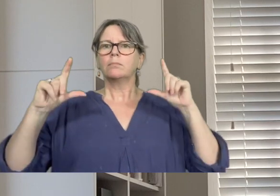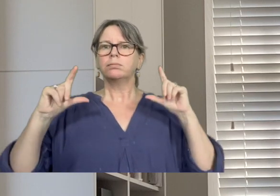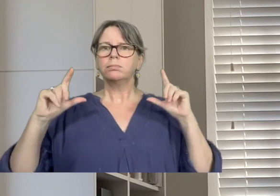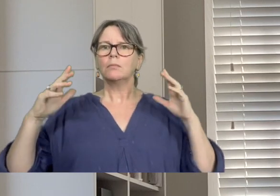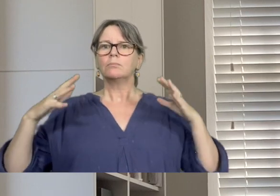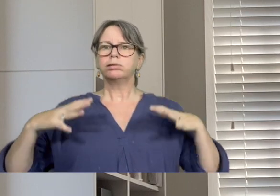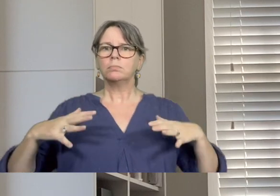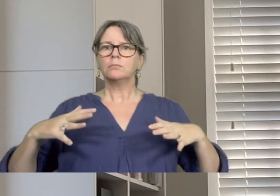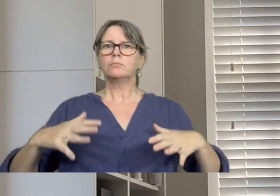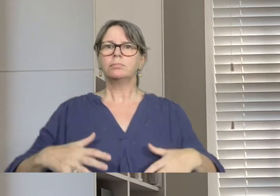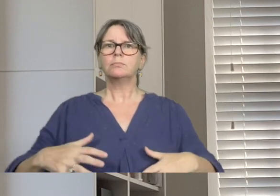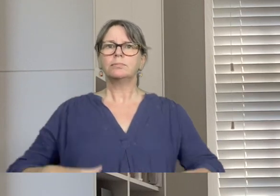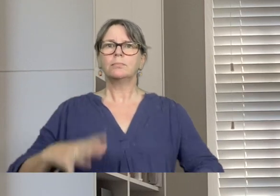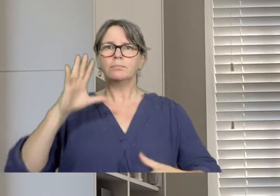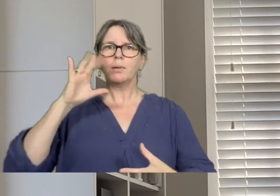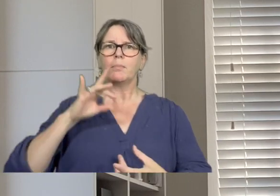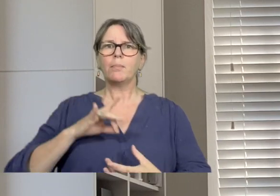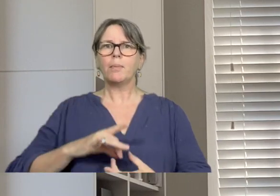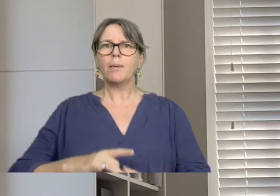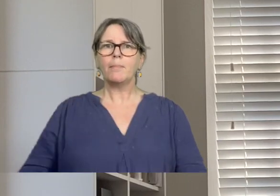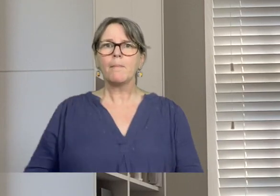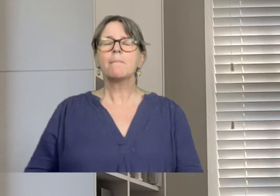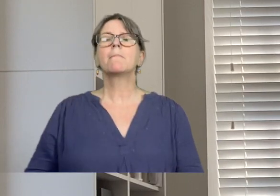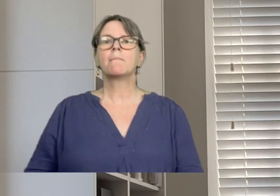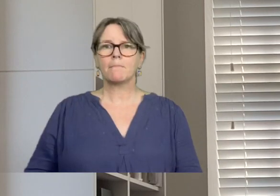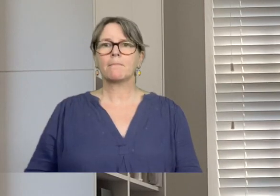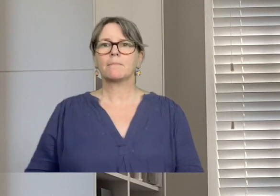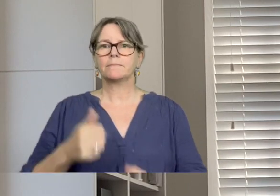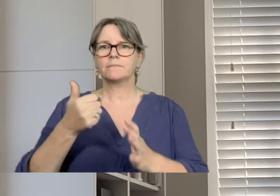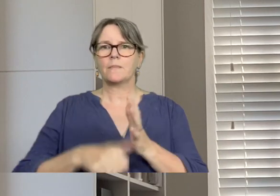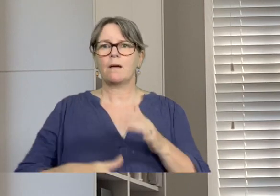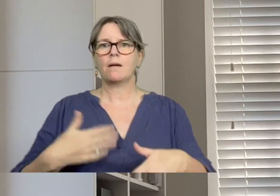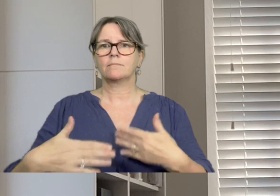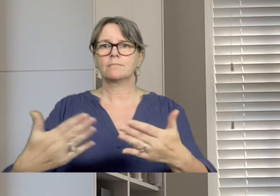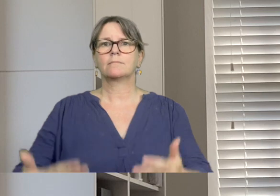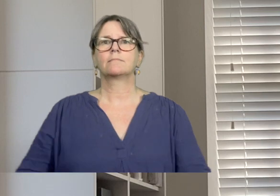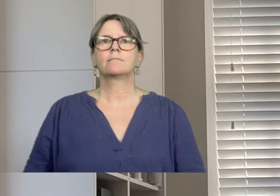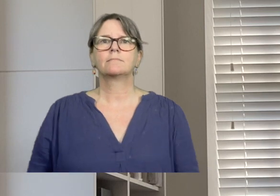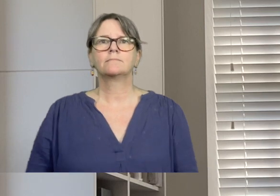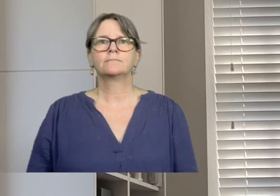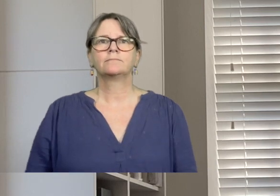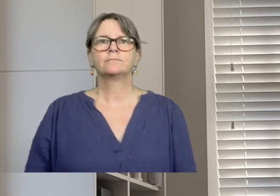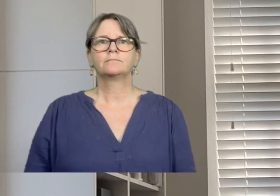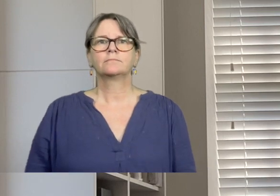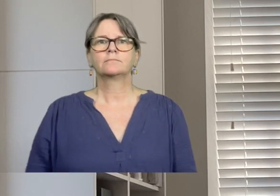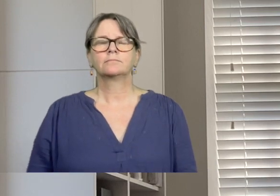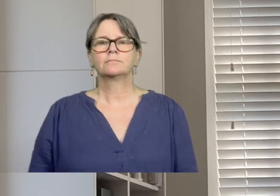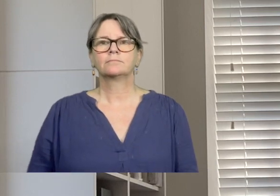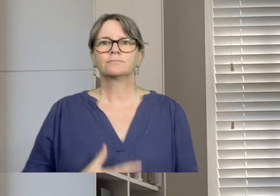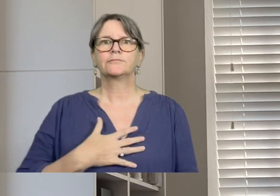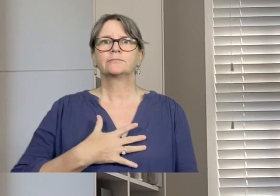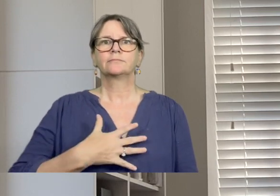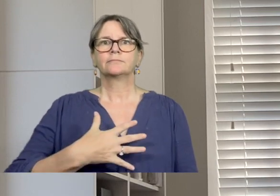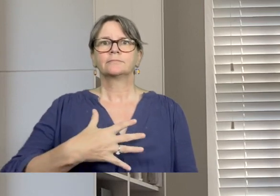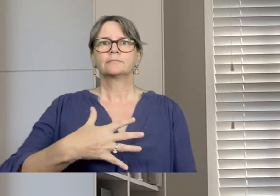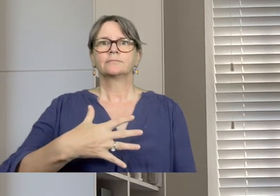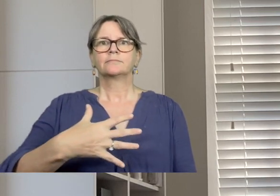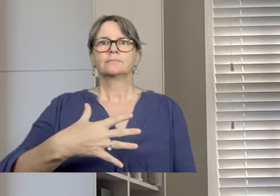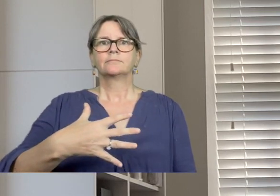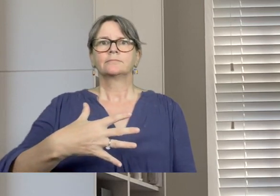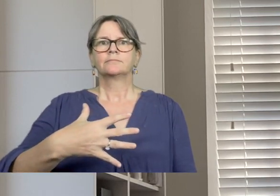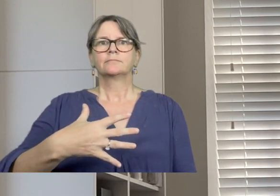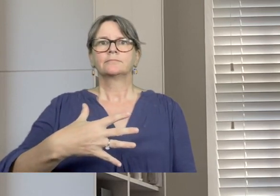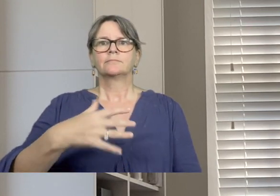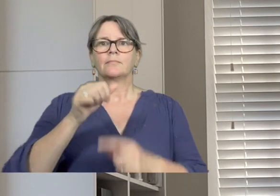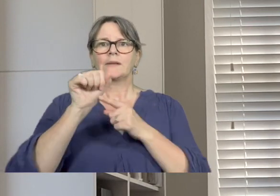so if you're going to do it in your own time and really take your time. You can have a sense of pressing the head back, so we breathe in, do nothing. As we breathe